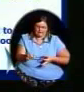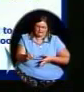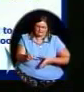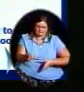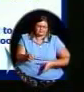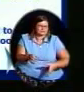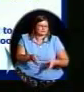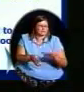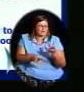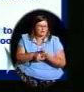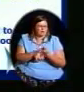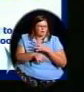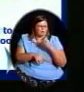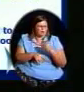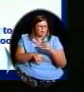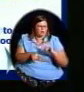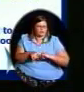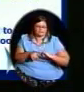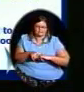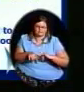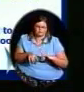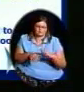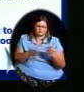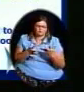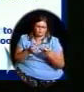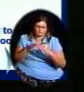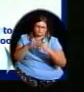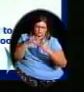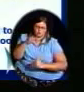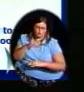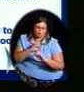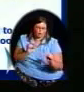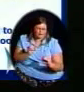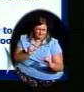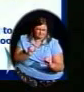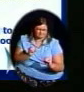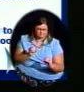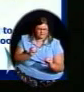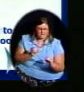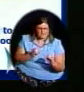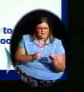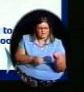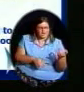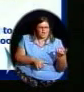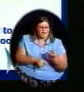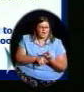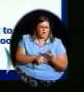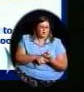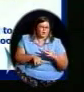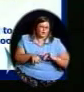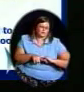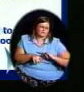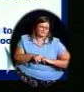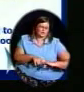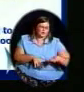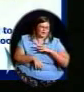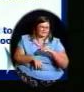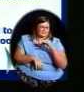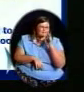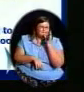that lower, or none at all. Alcohol, cigarettes, and marijuana, those are our three